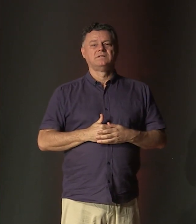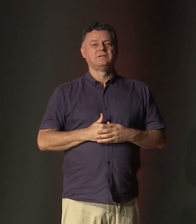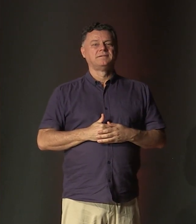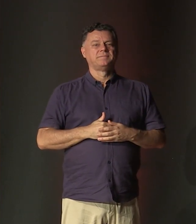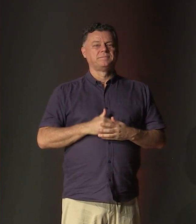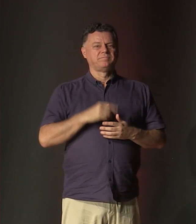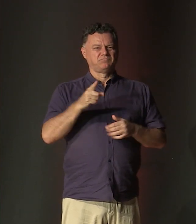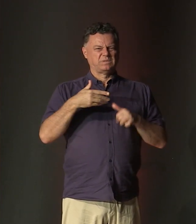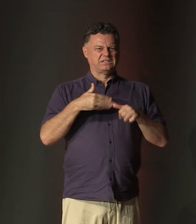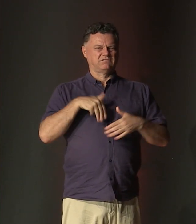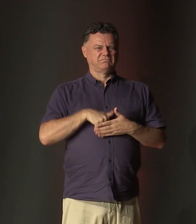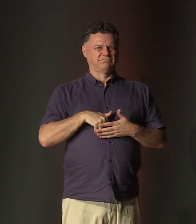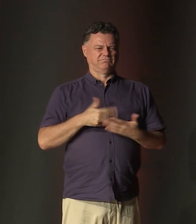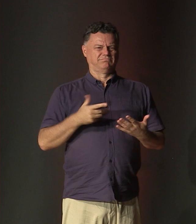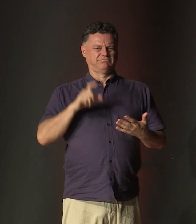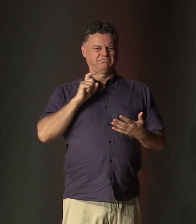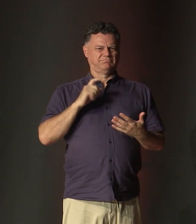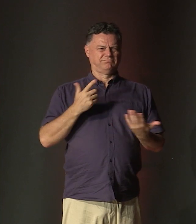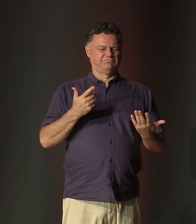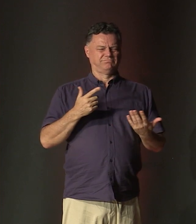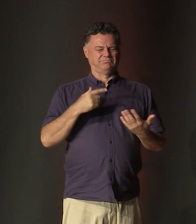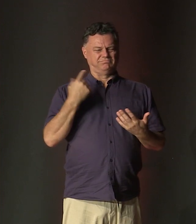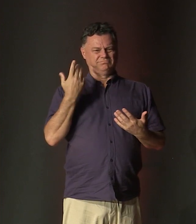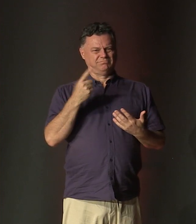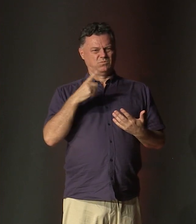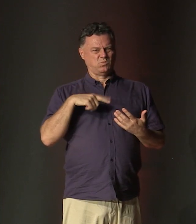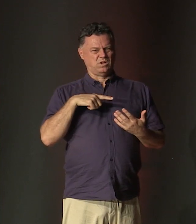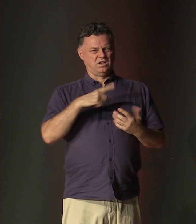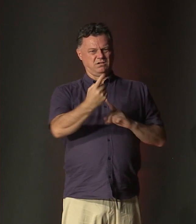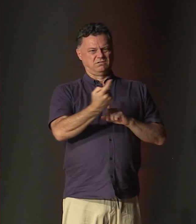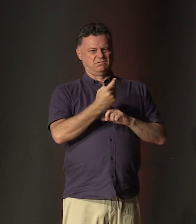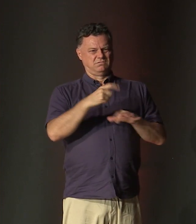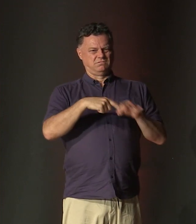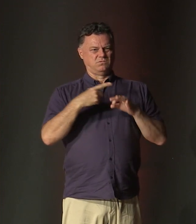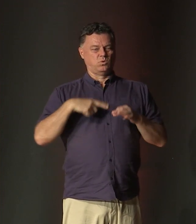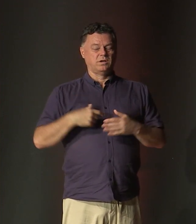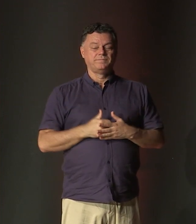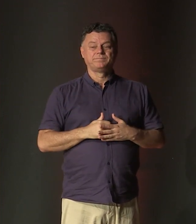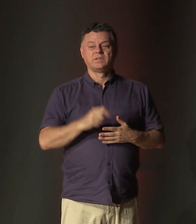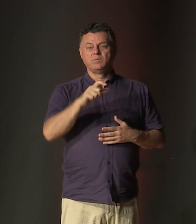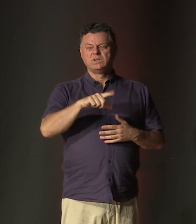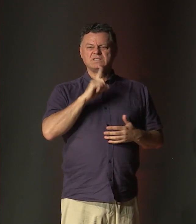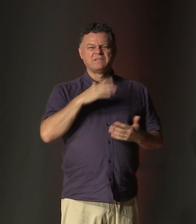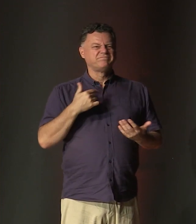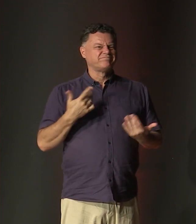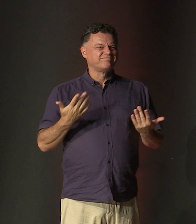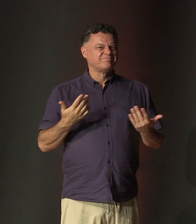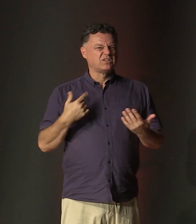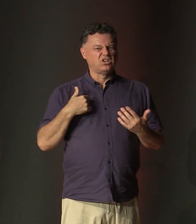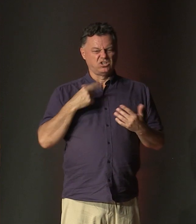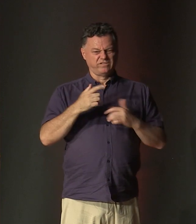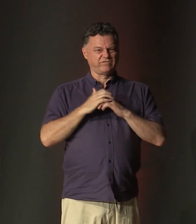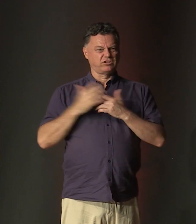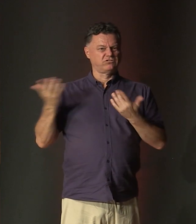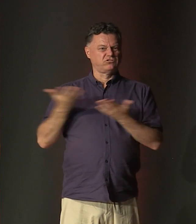It's a bit strange. You ask this random stranger why they're bothering you. And they say, "I heard you speaking